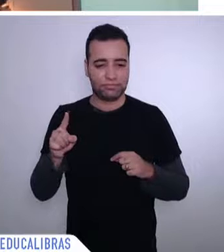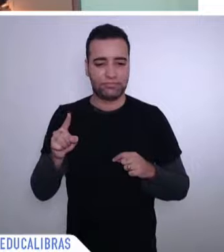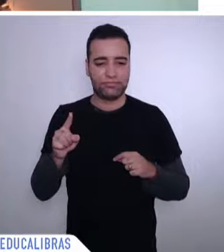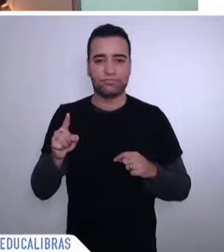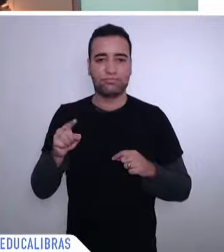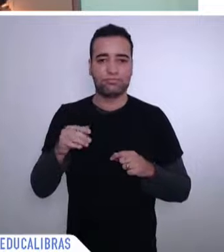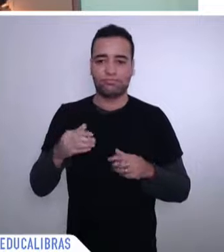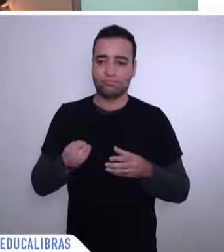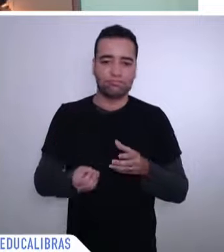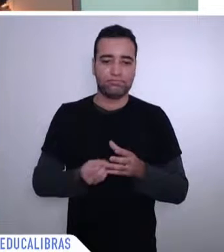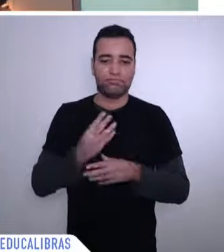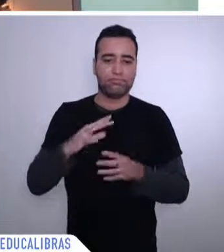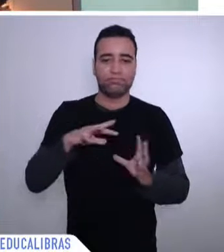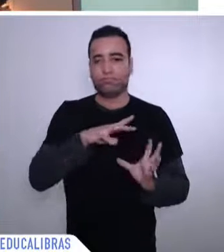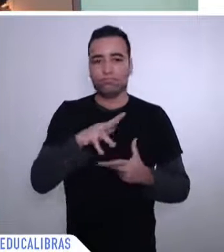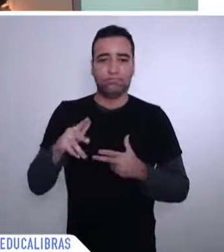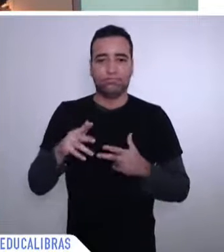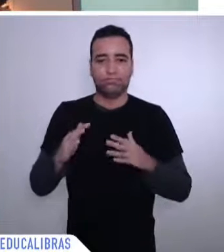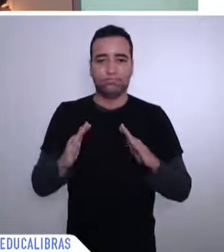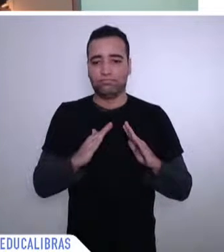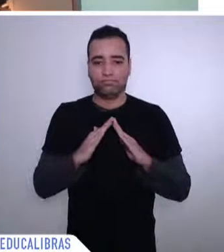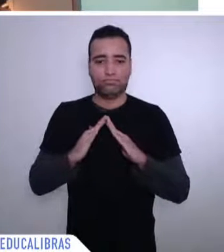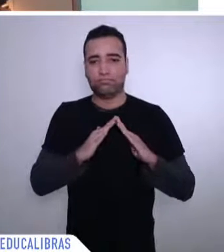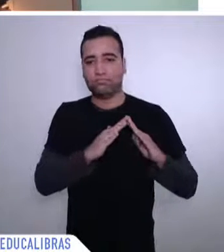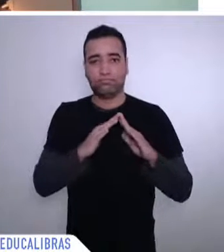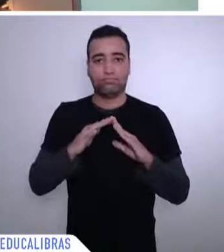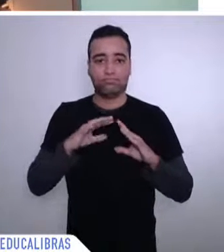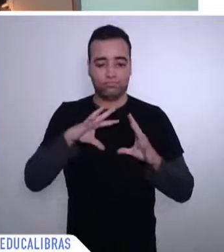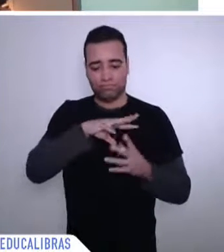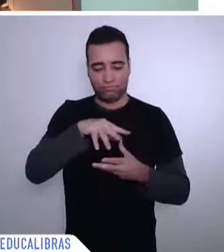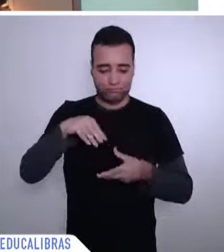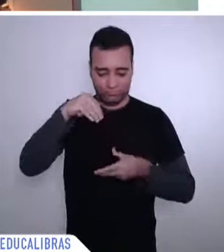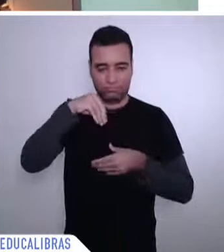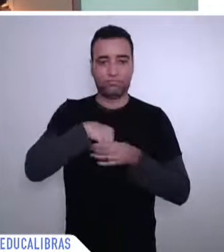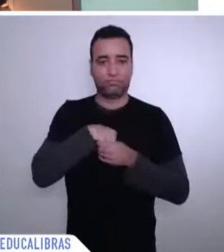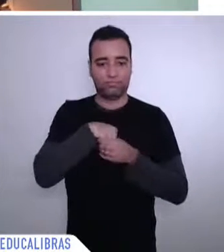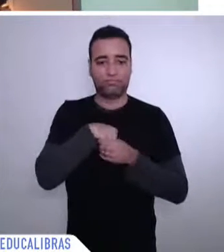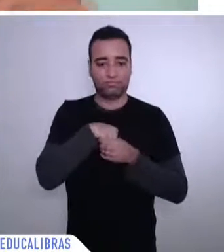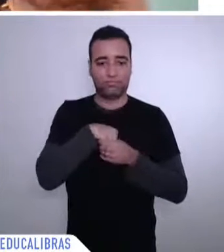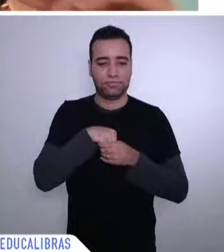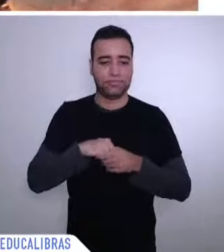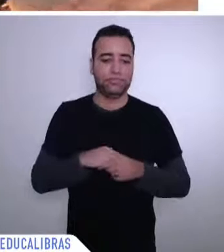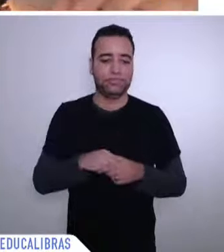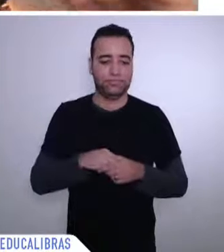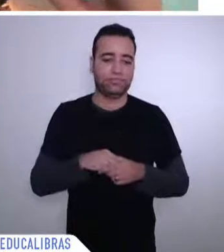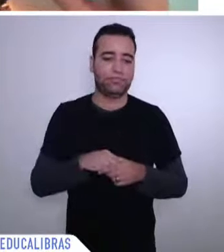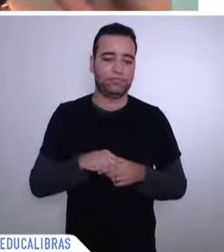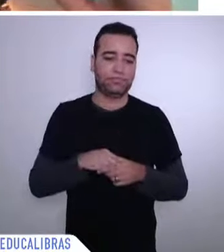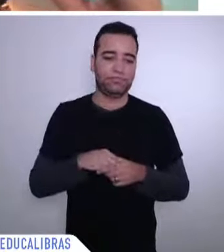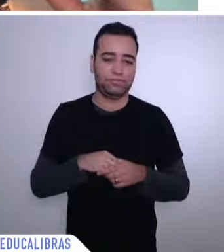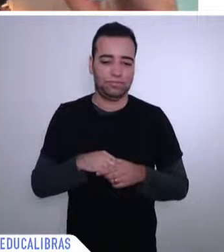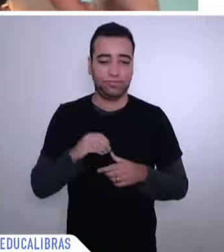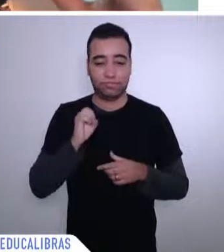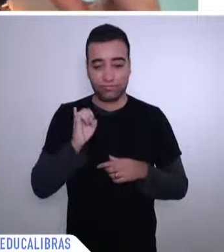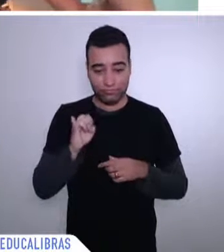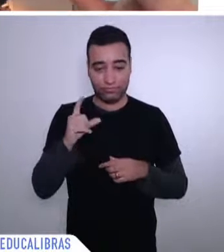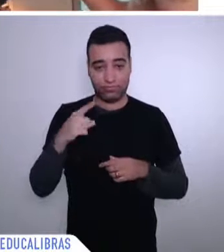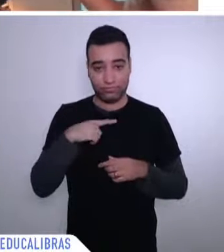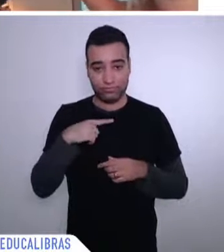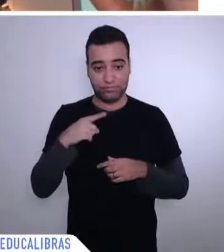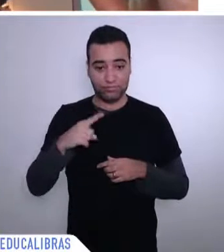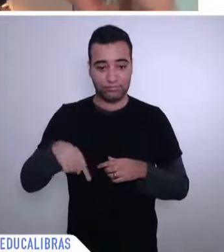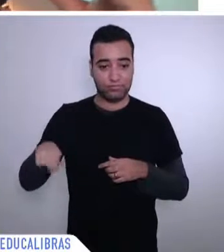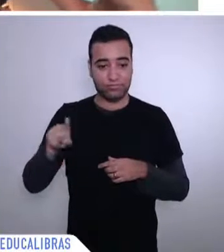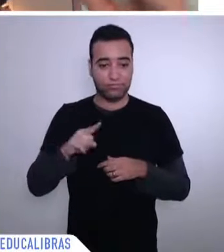turning, which is to create inhabitability in an uncertain world. If there